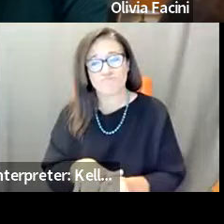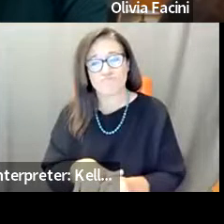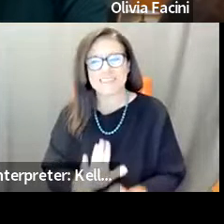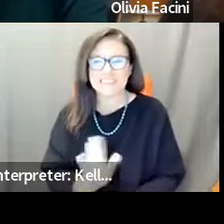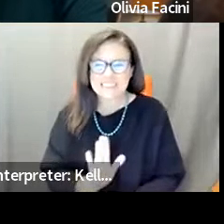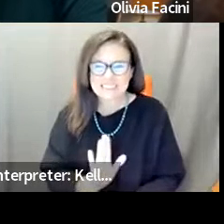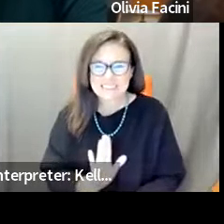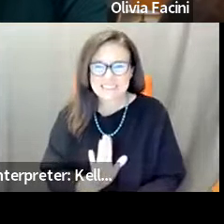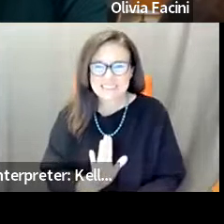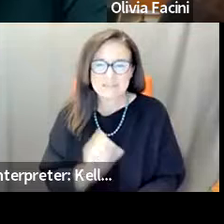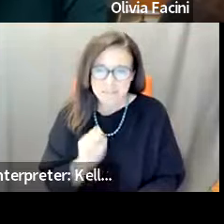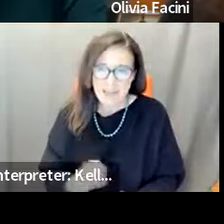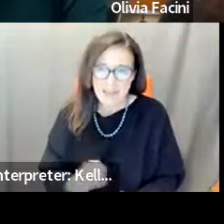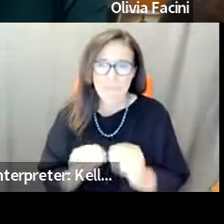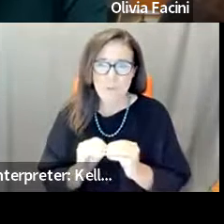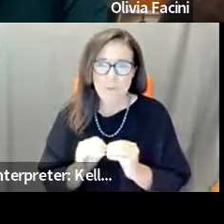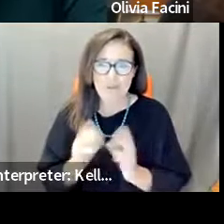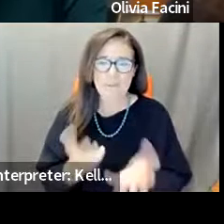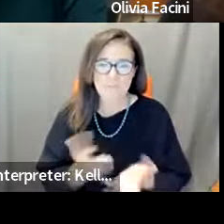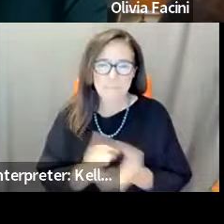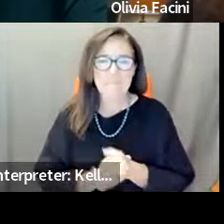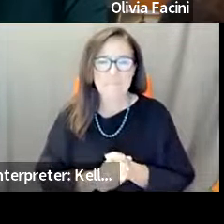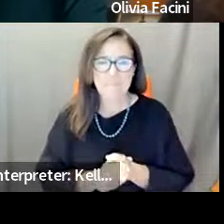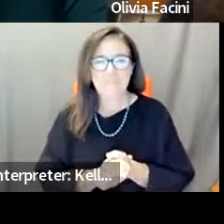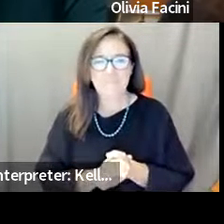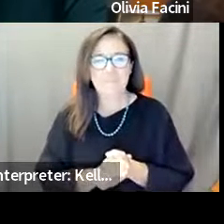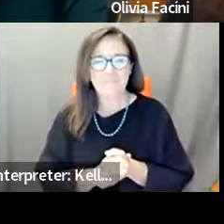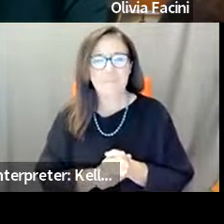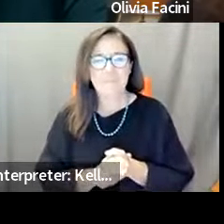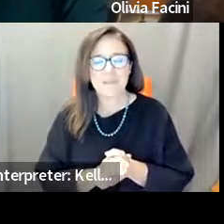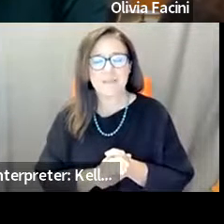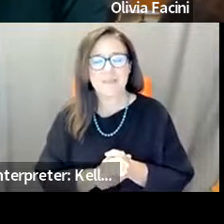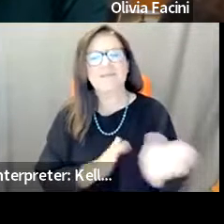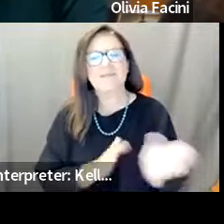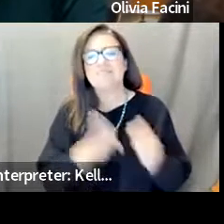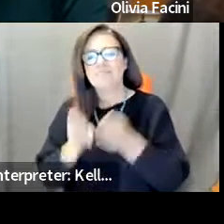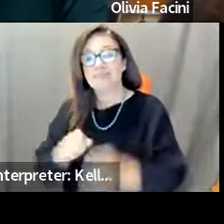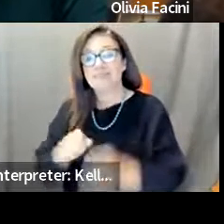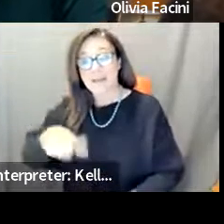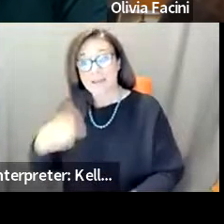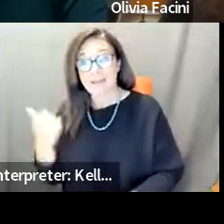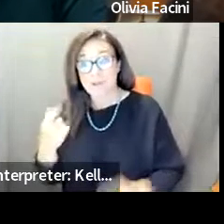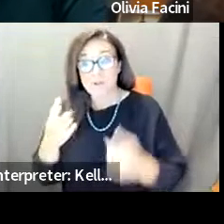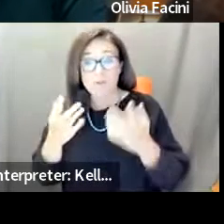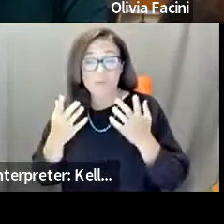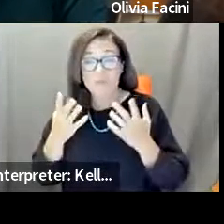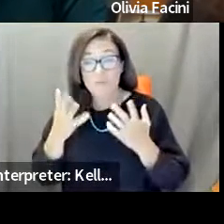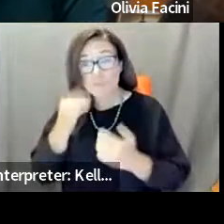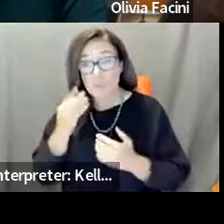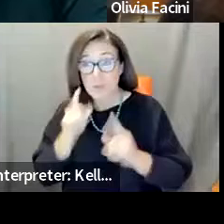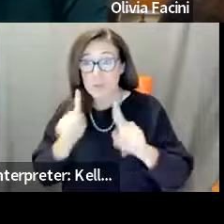And in another instance where I had a successful ADA experience,